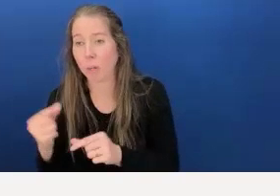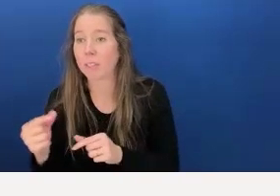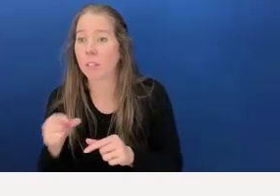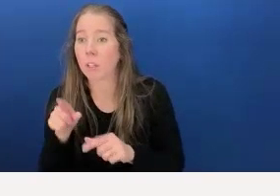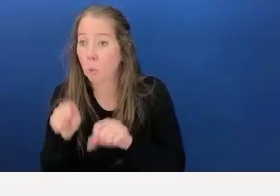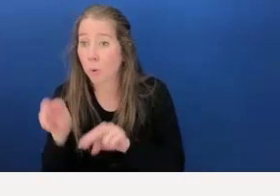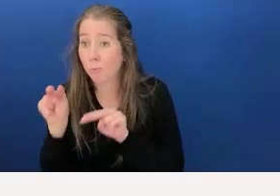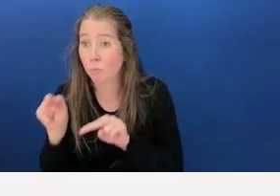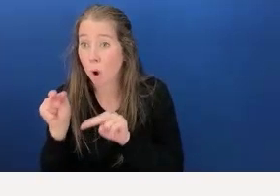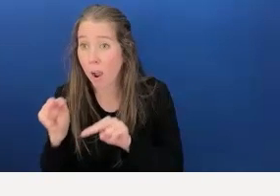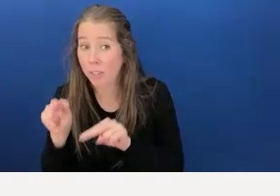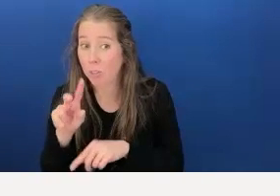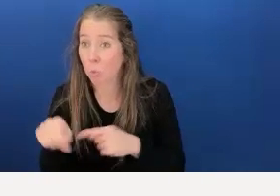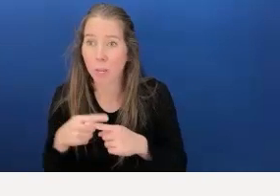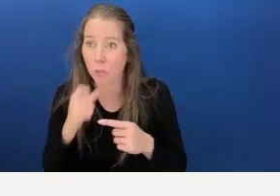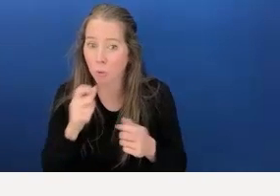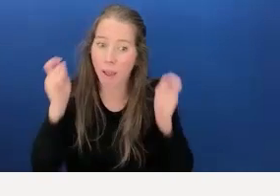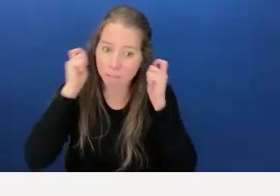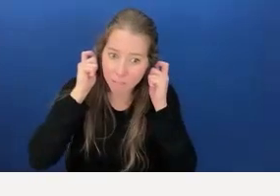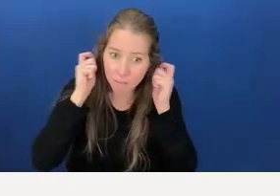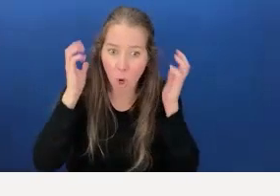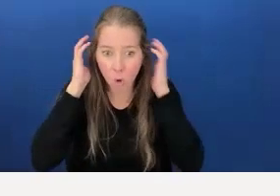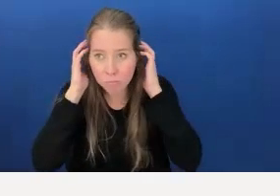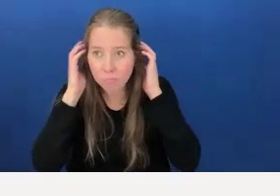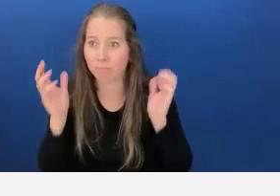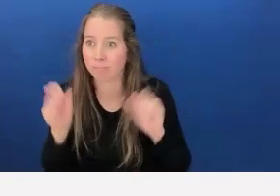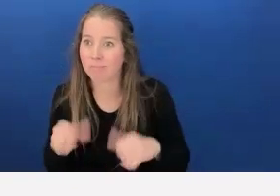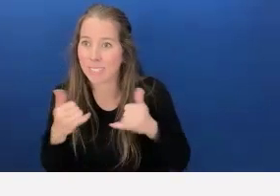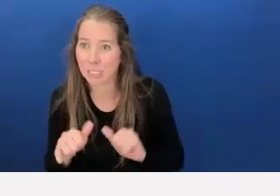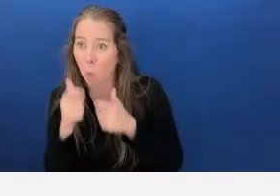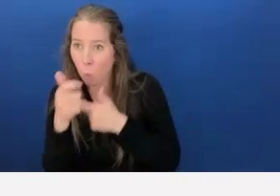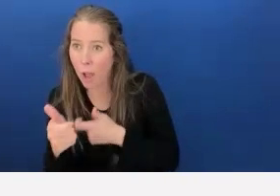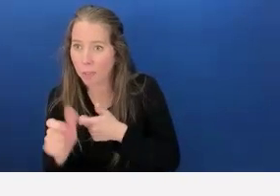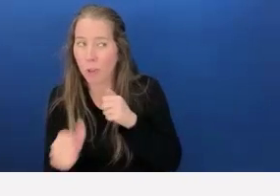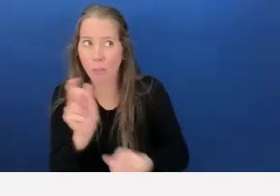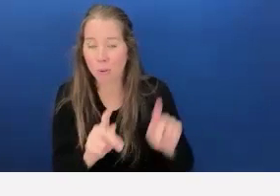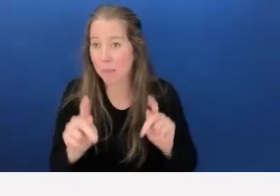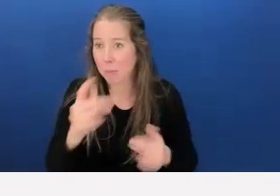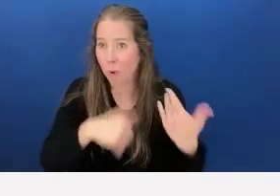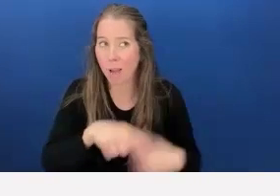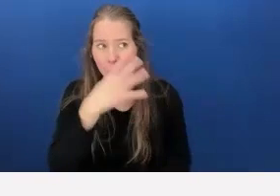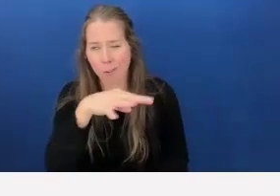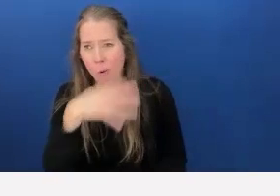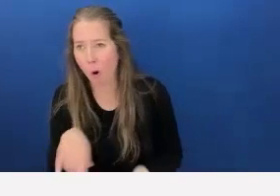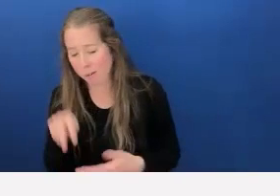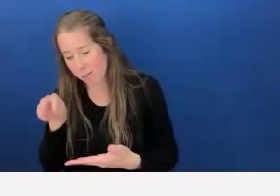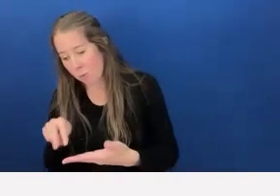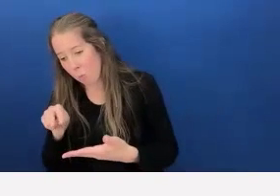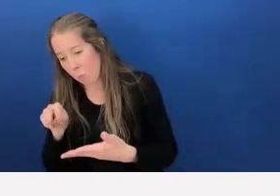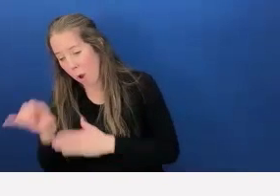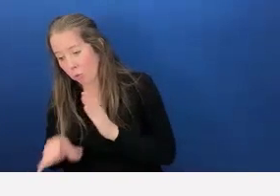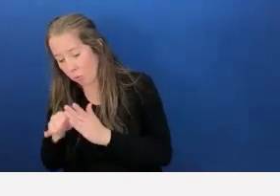can watch that when you don't have headphones. You can watch it in a setting where there's other people that you're ignoring. You